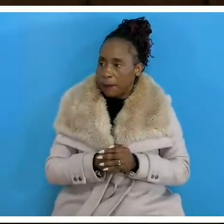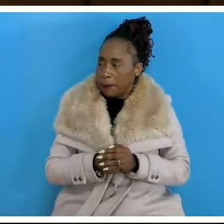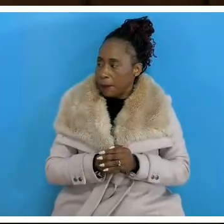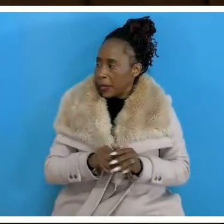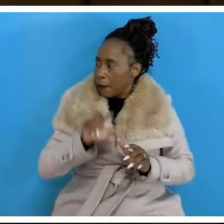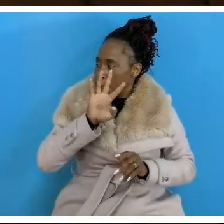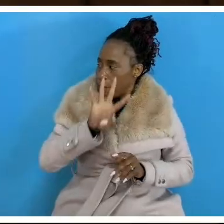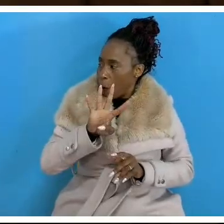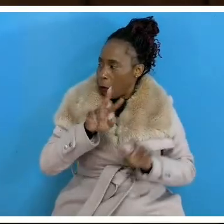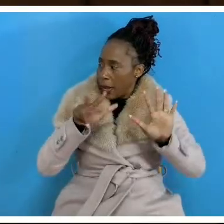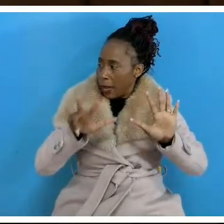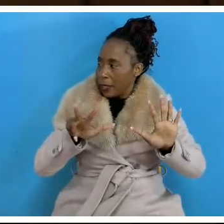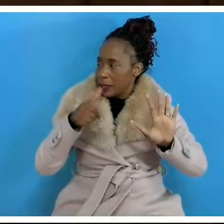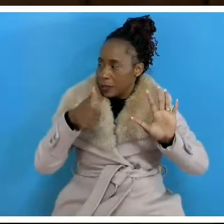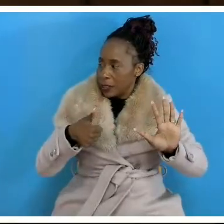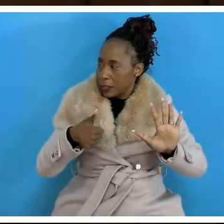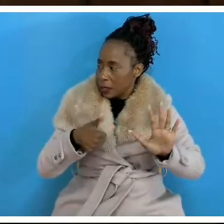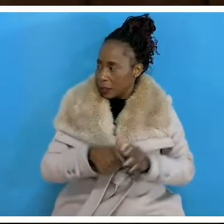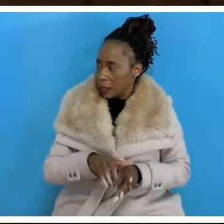486